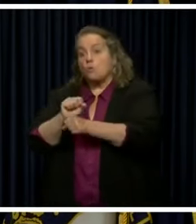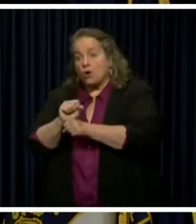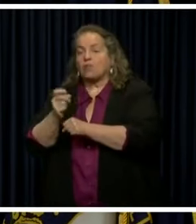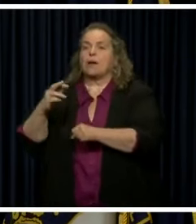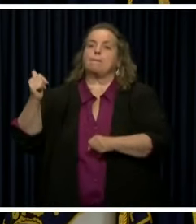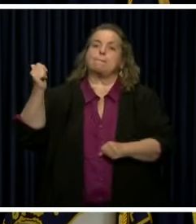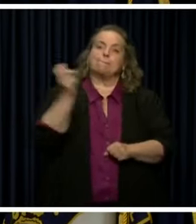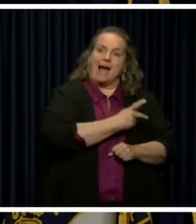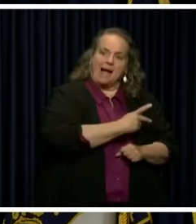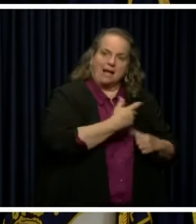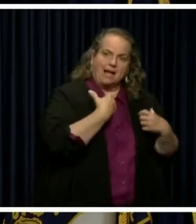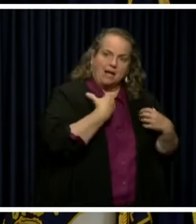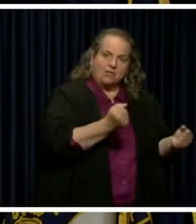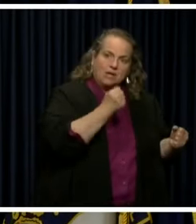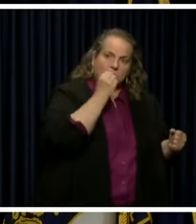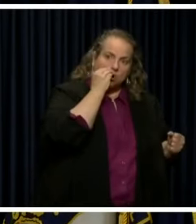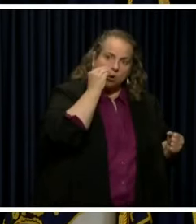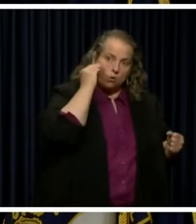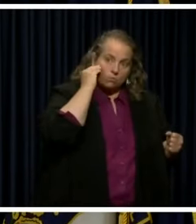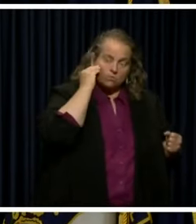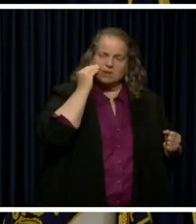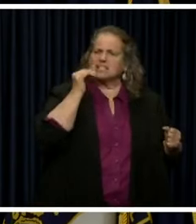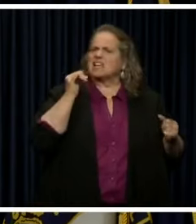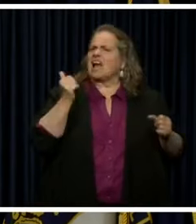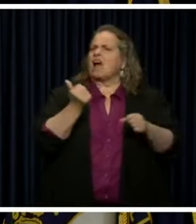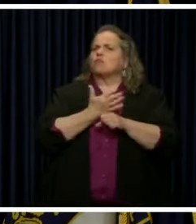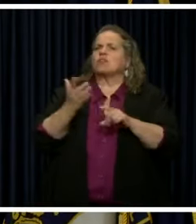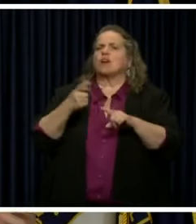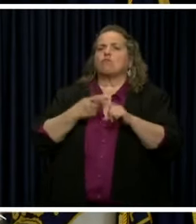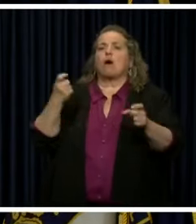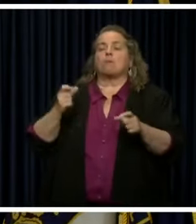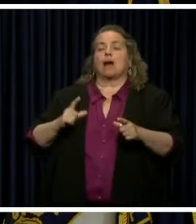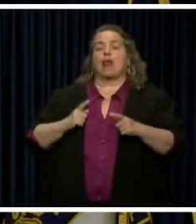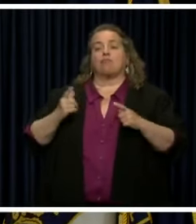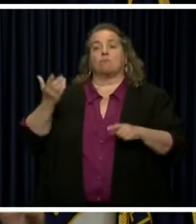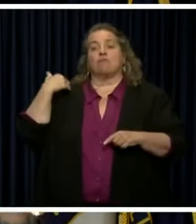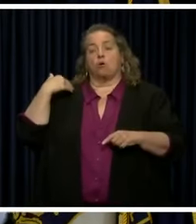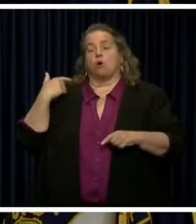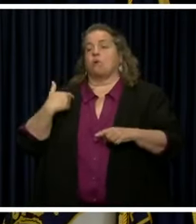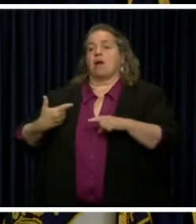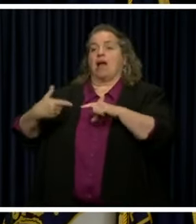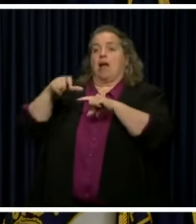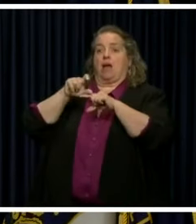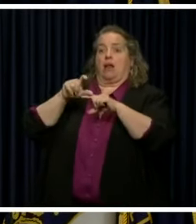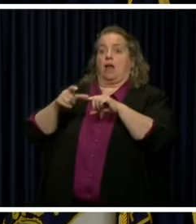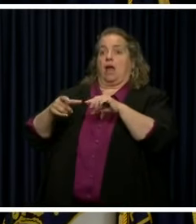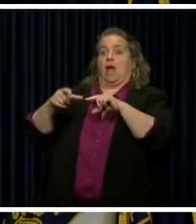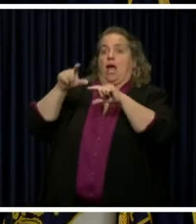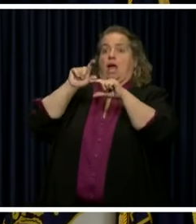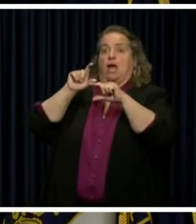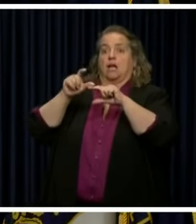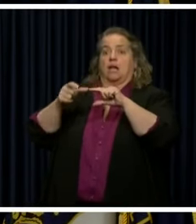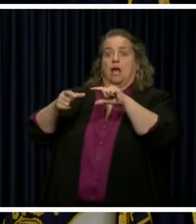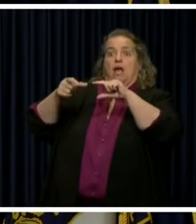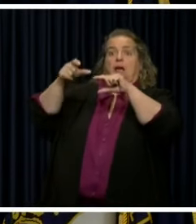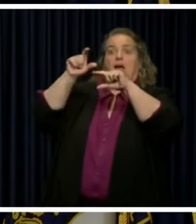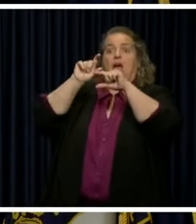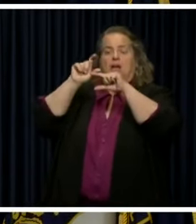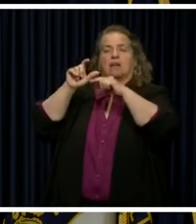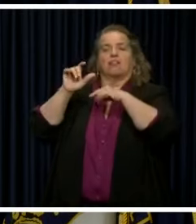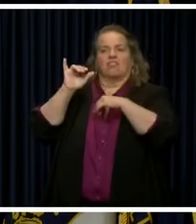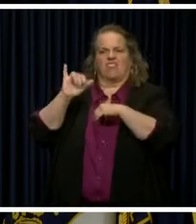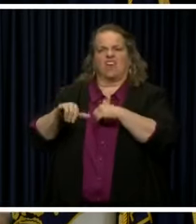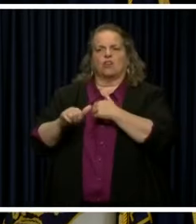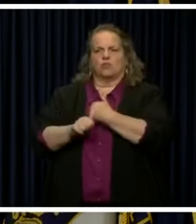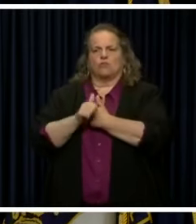everything from life before that we want to add on top of that, and add on top of that, and add on top of that, threatens